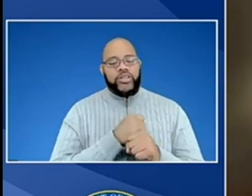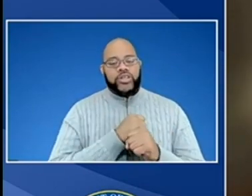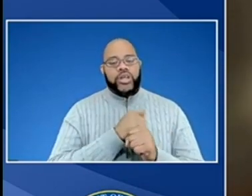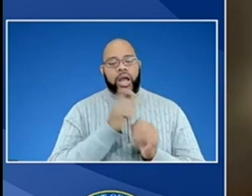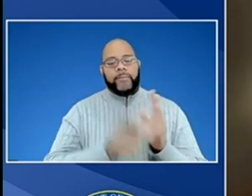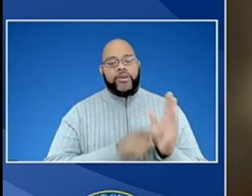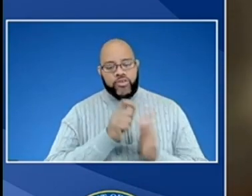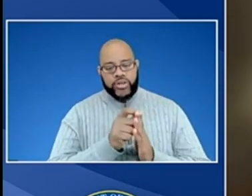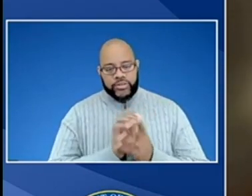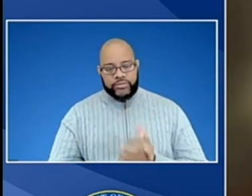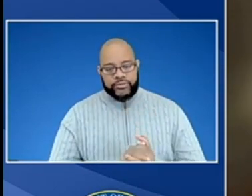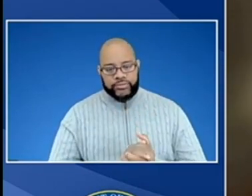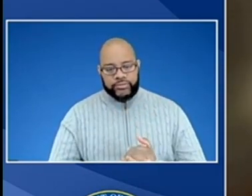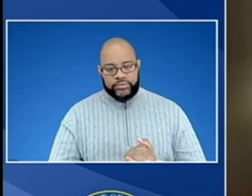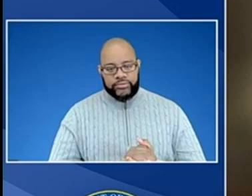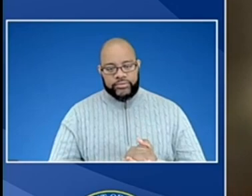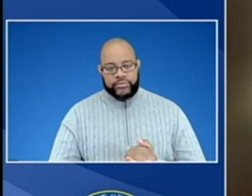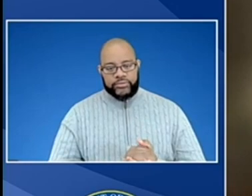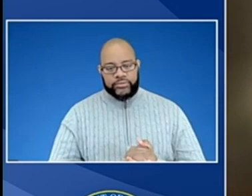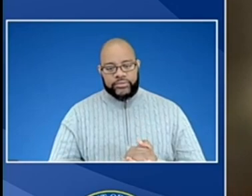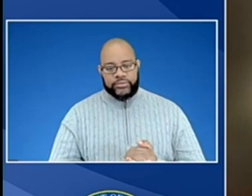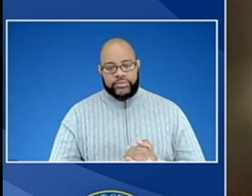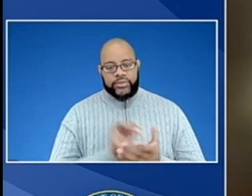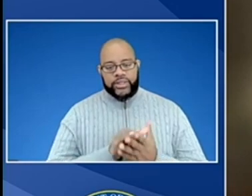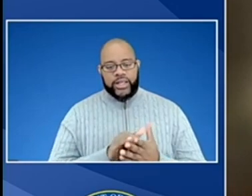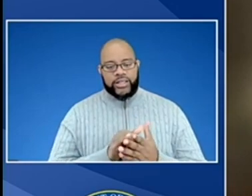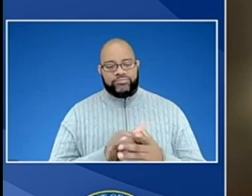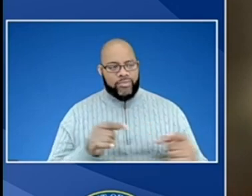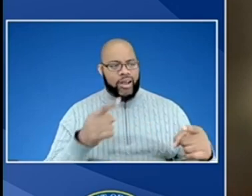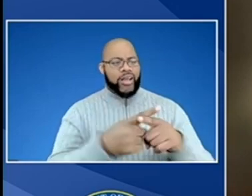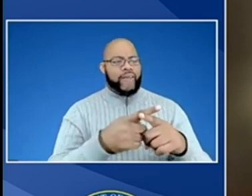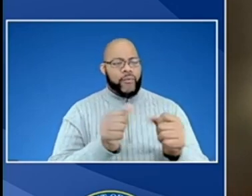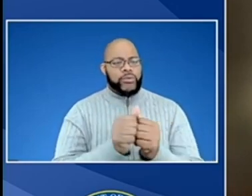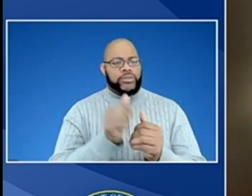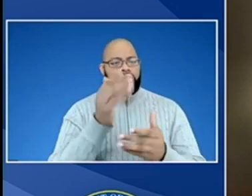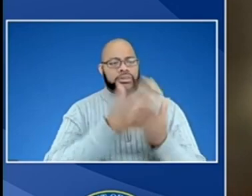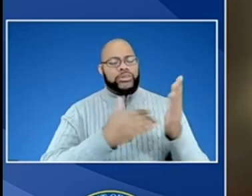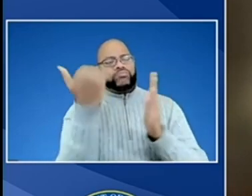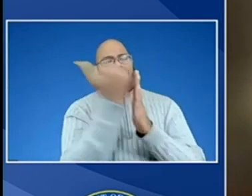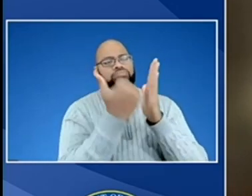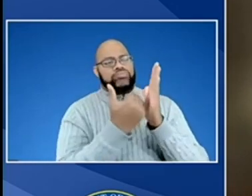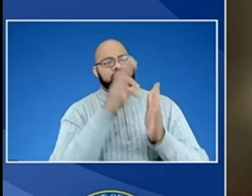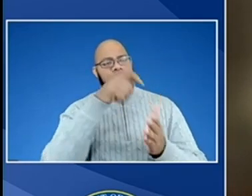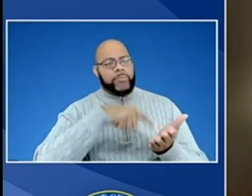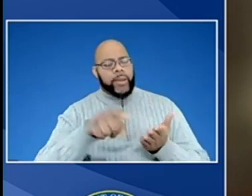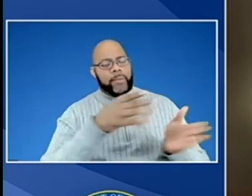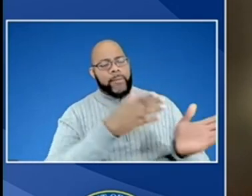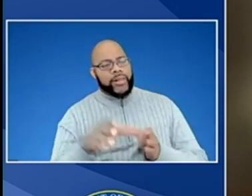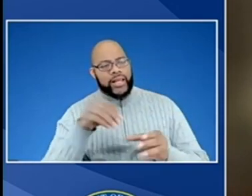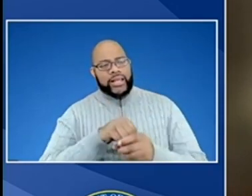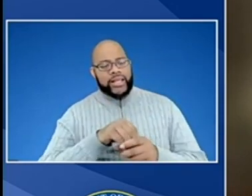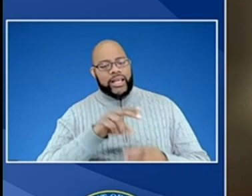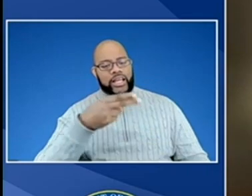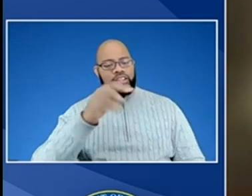period is in direct conflict with some of the statutory repayment plans in the